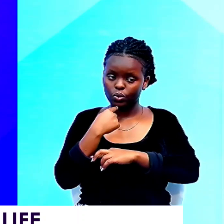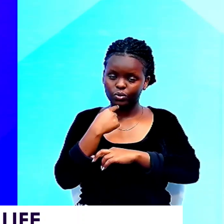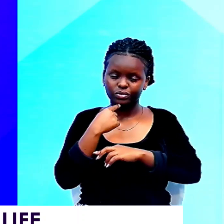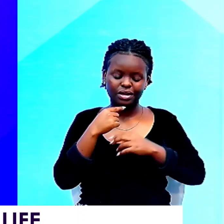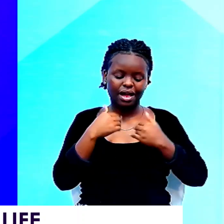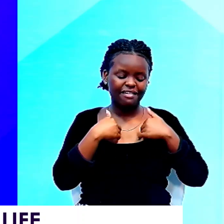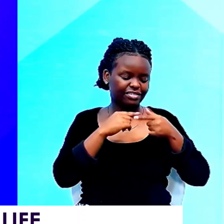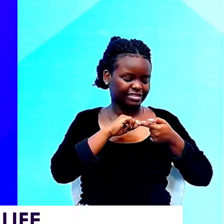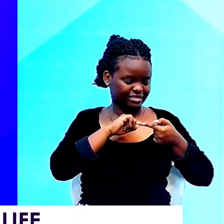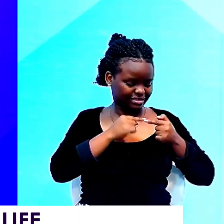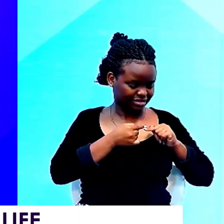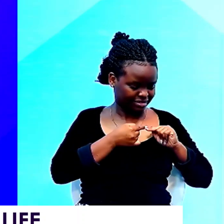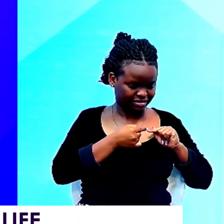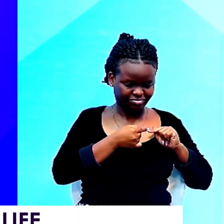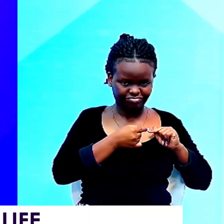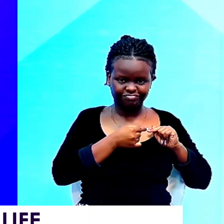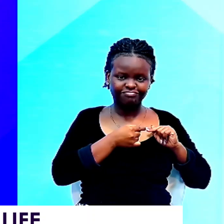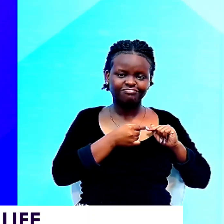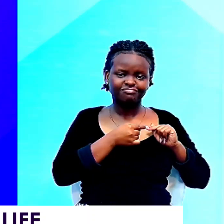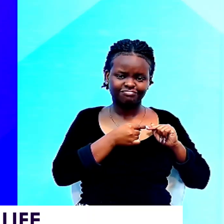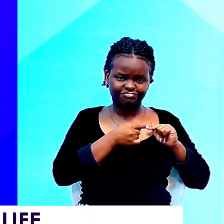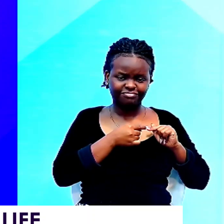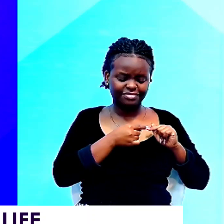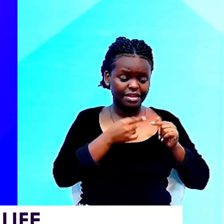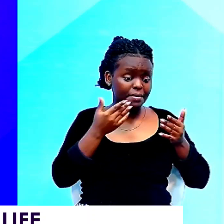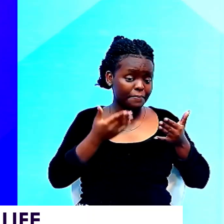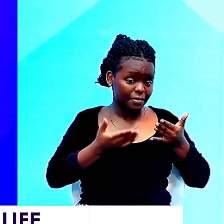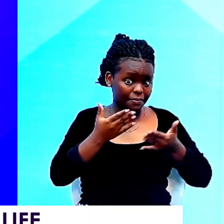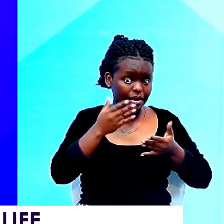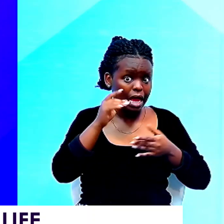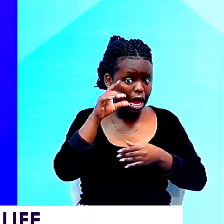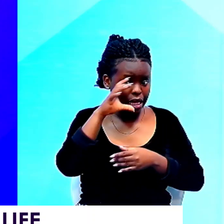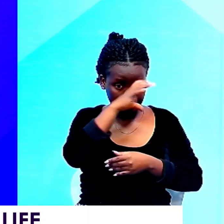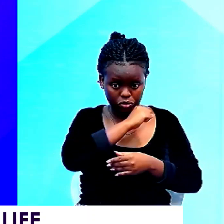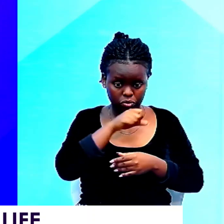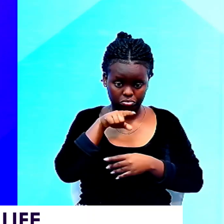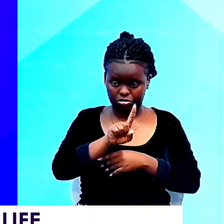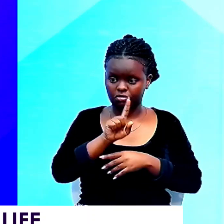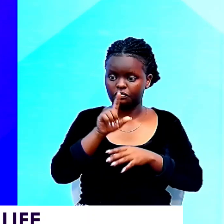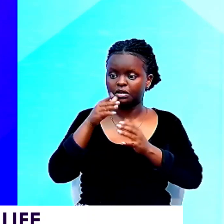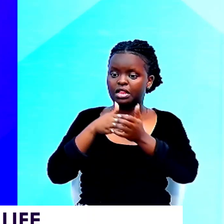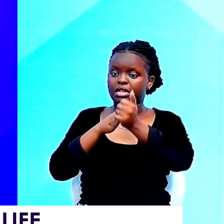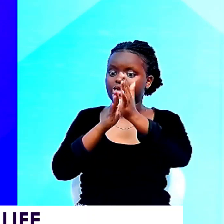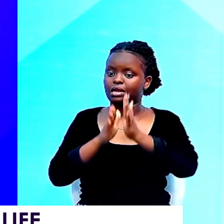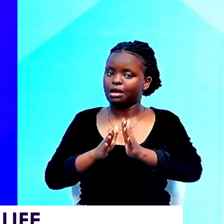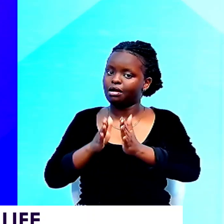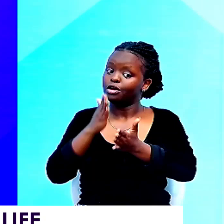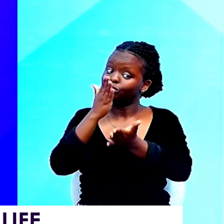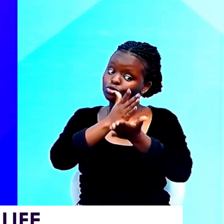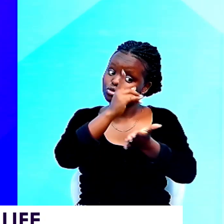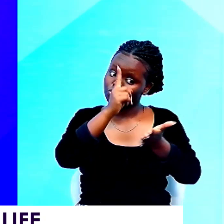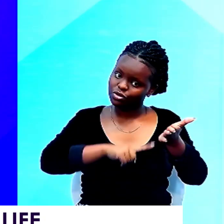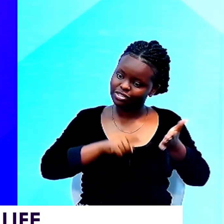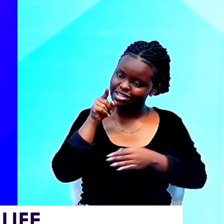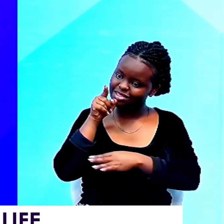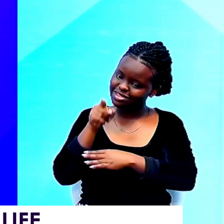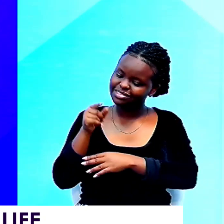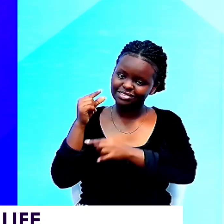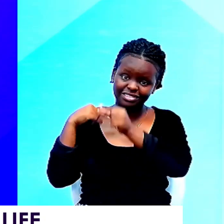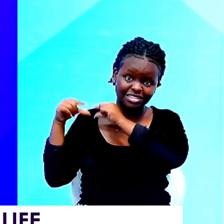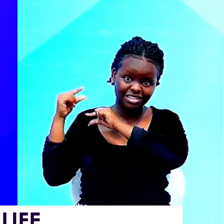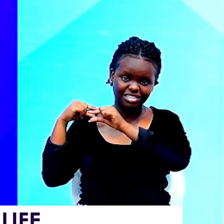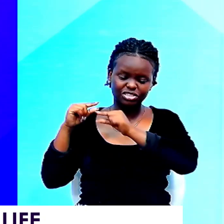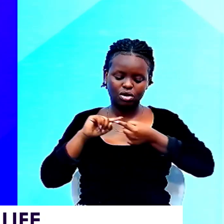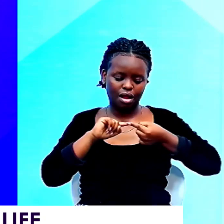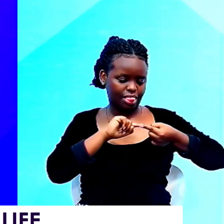wounded. So you may assume as a leader, but the truth is this generation is wounded. And if you want to know